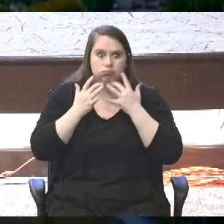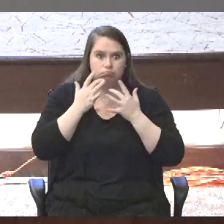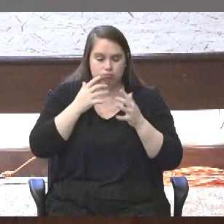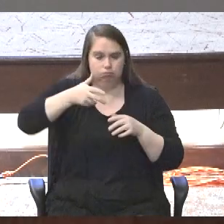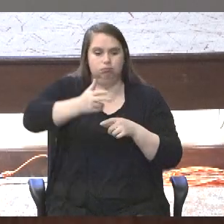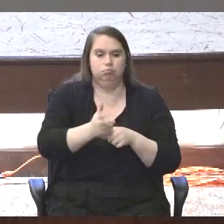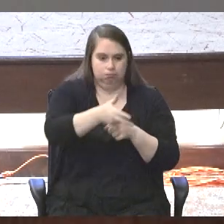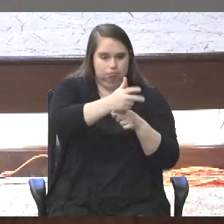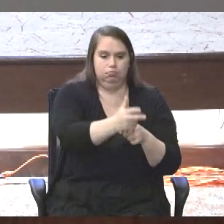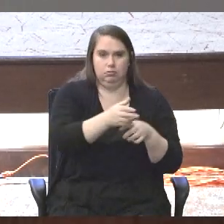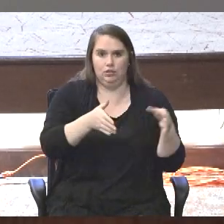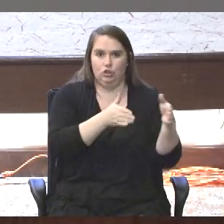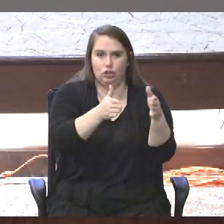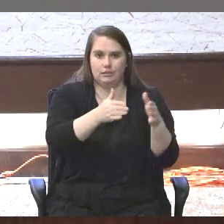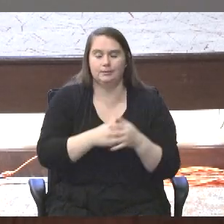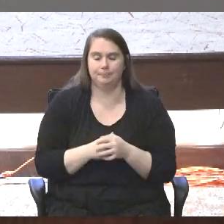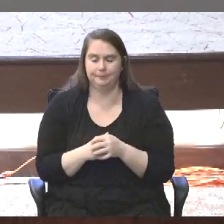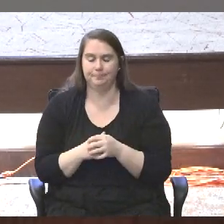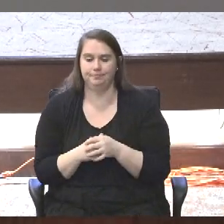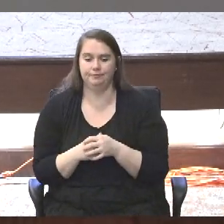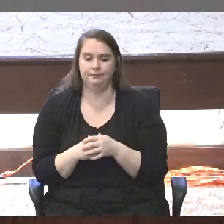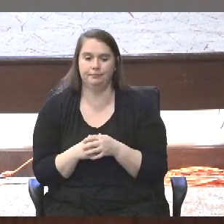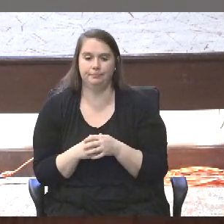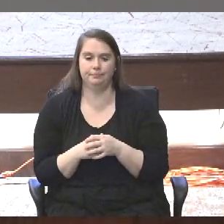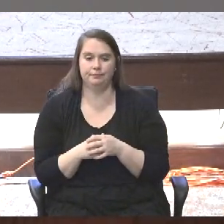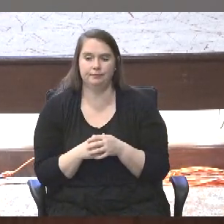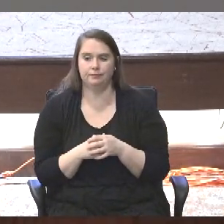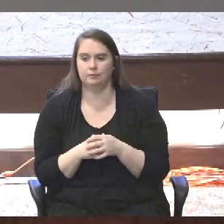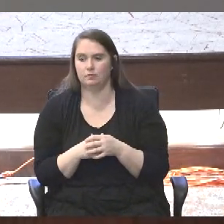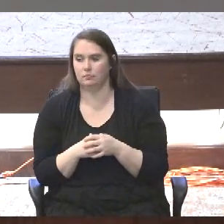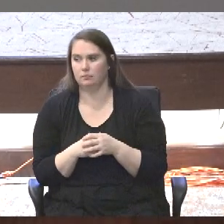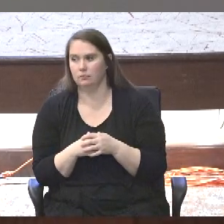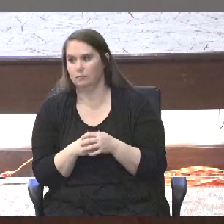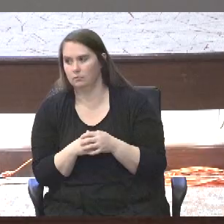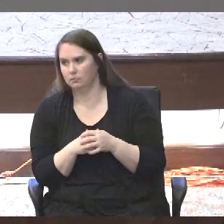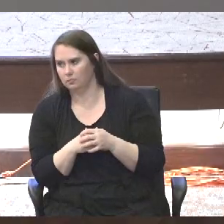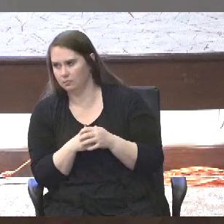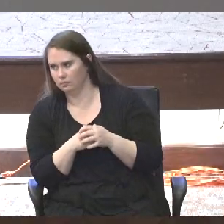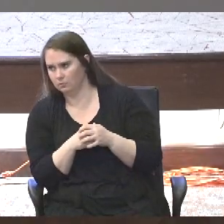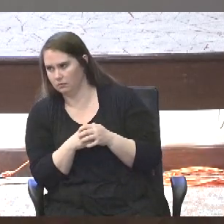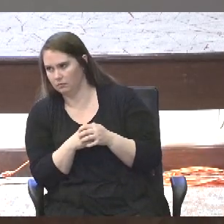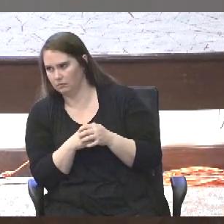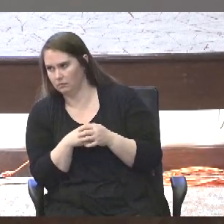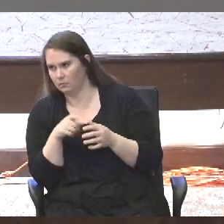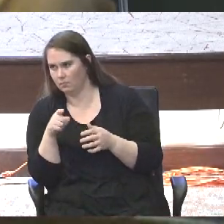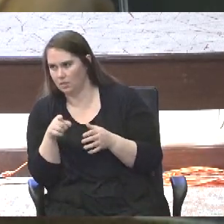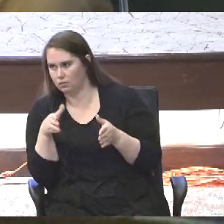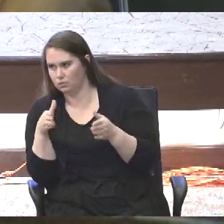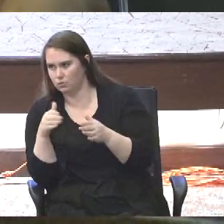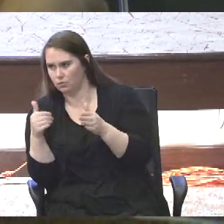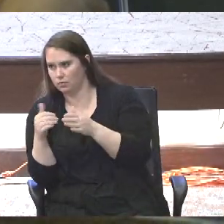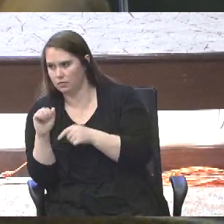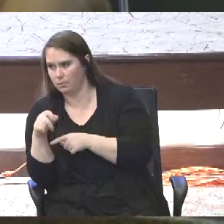core of Waco. Thank you for that, Bradley and staff and street department. Much